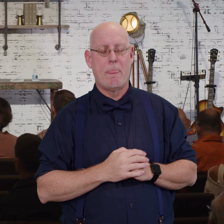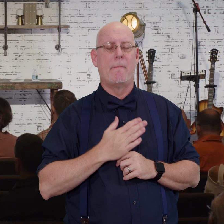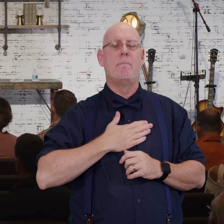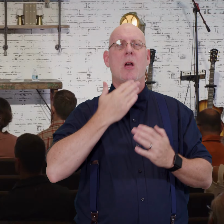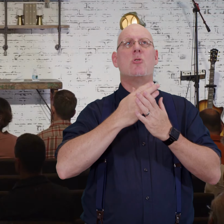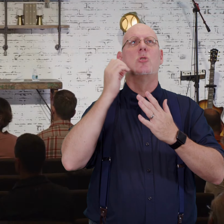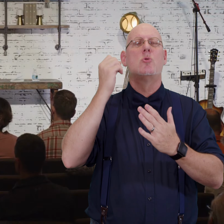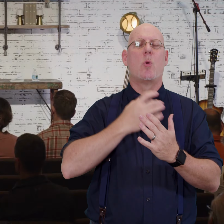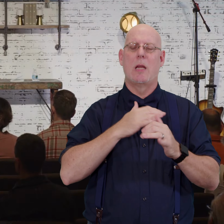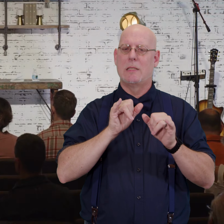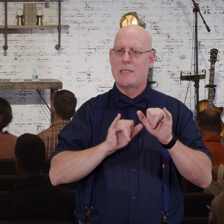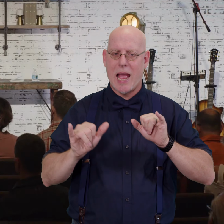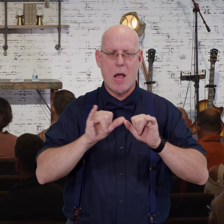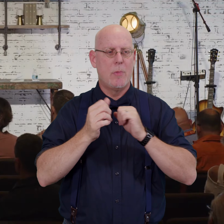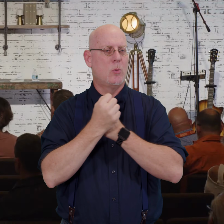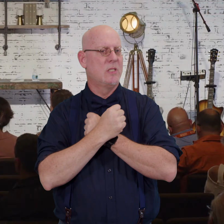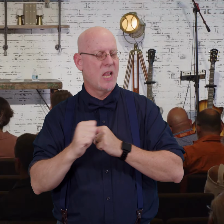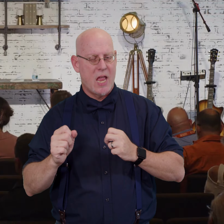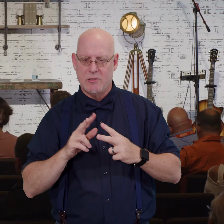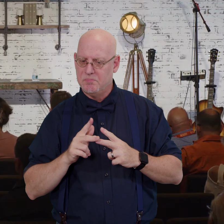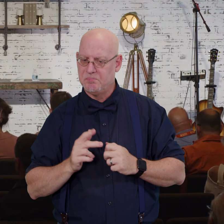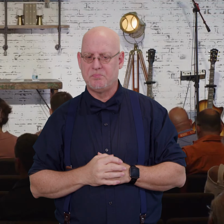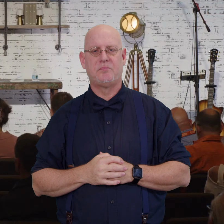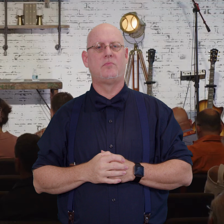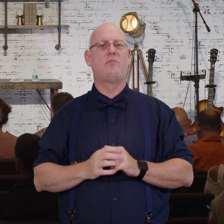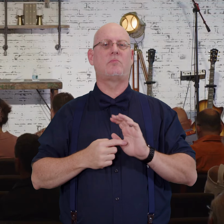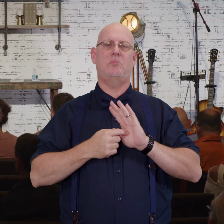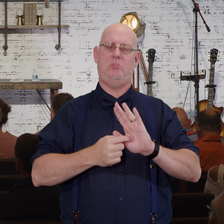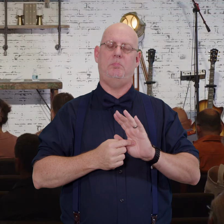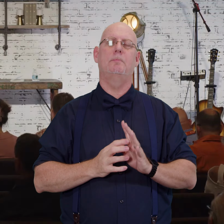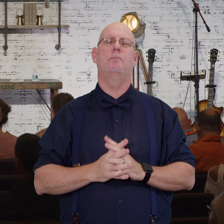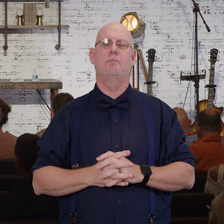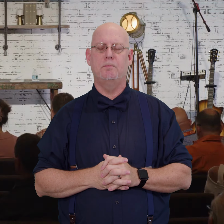good grace, commonly or savingly displayed.